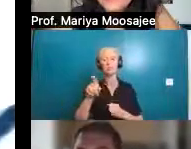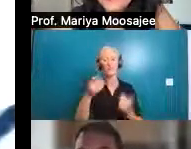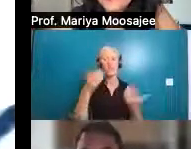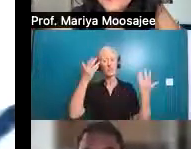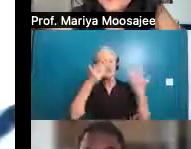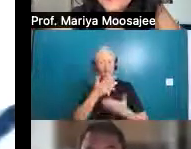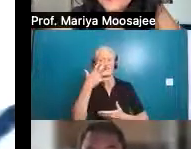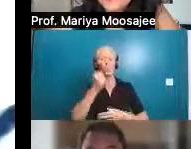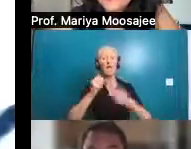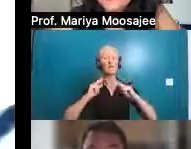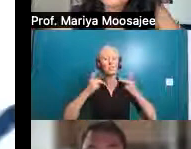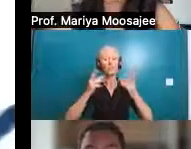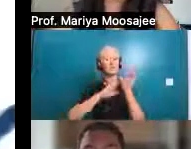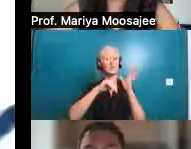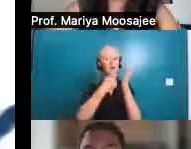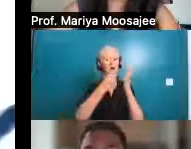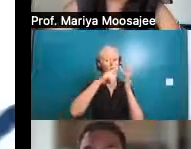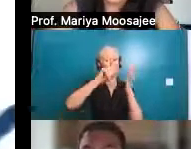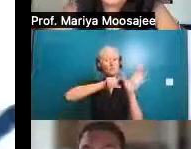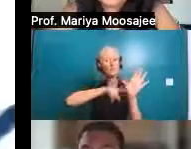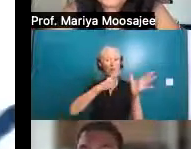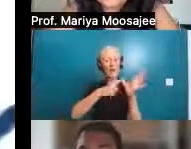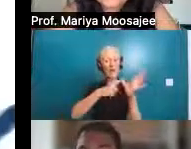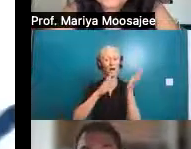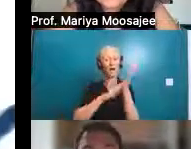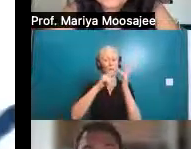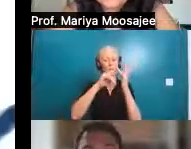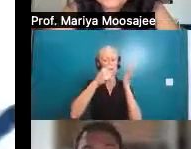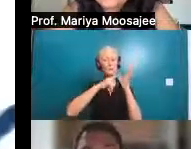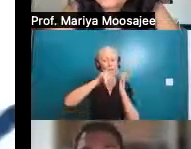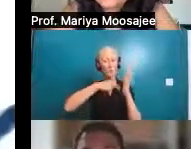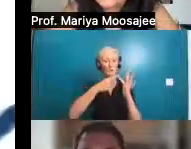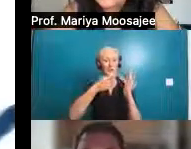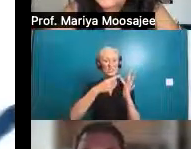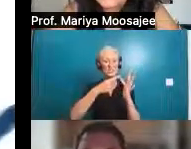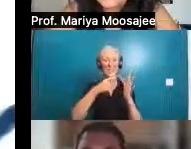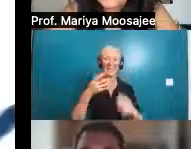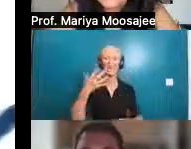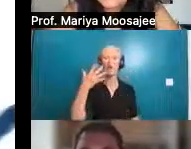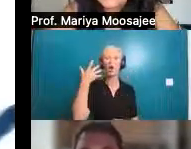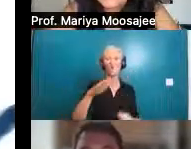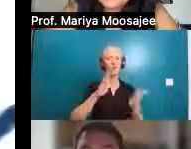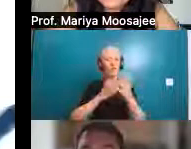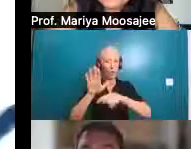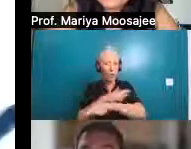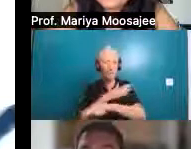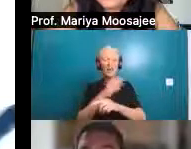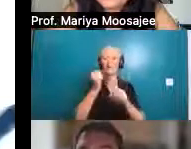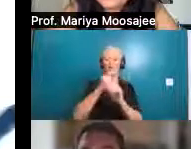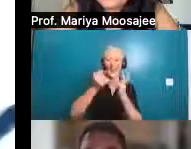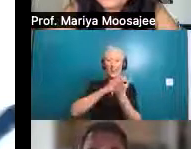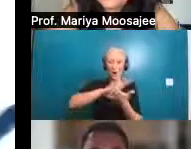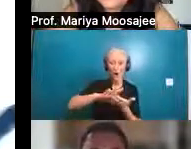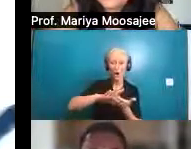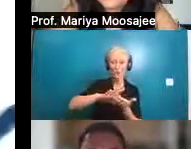Mariya Moosajee from University College London, Moorfields Eye Hospital and Great Ormond Street Hospital, Chloe Joyner from Usher Kids UK,